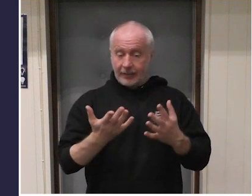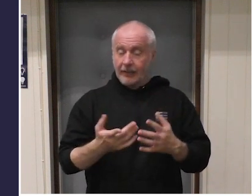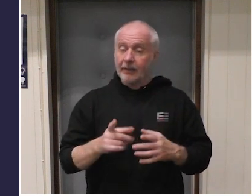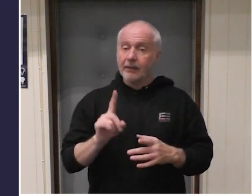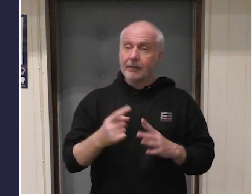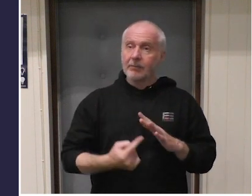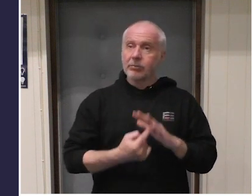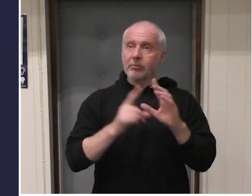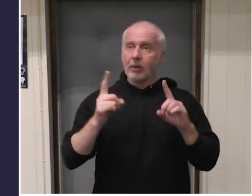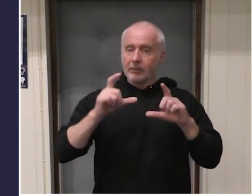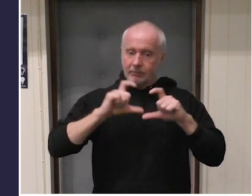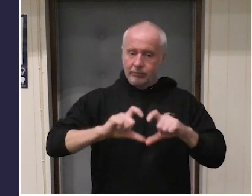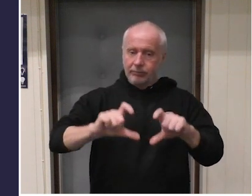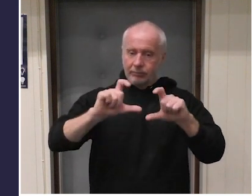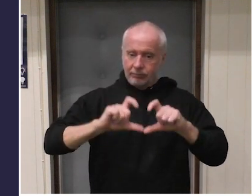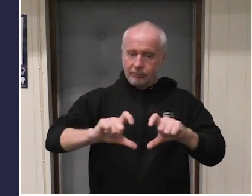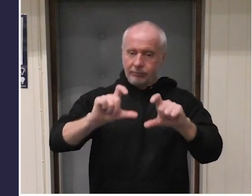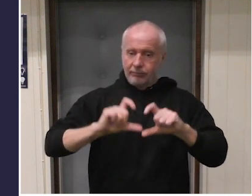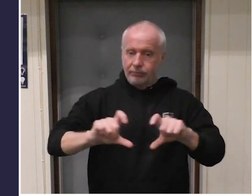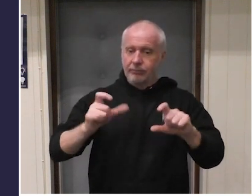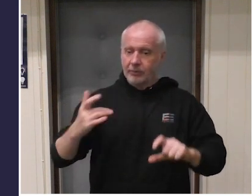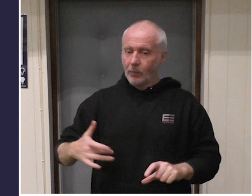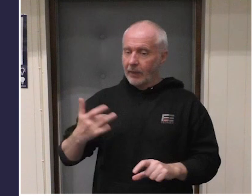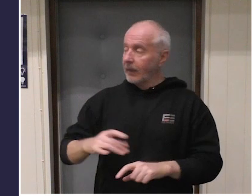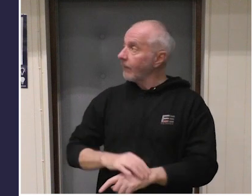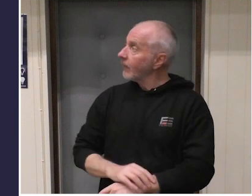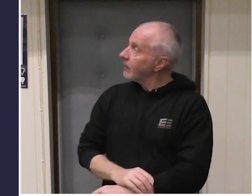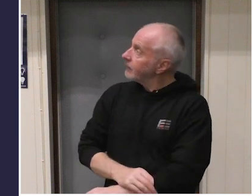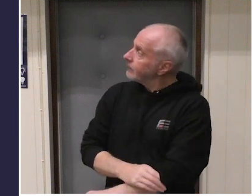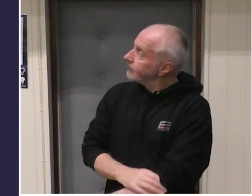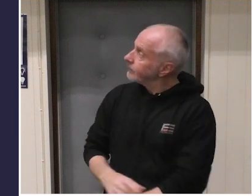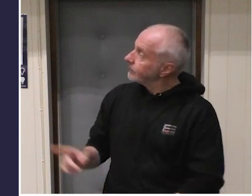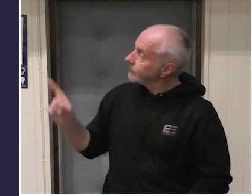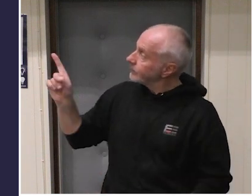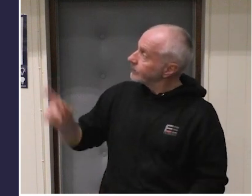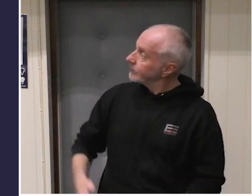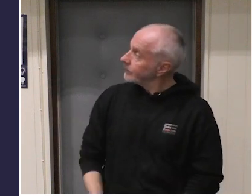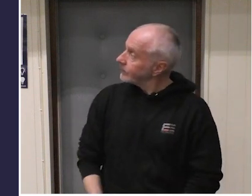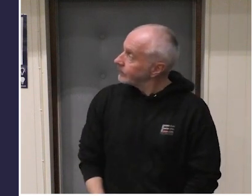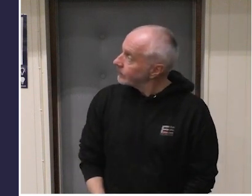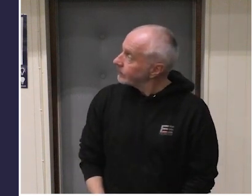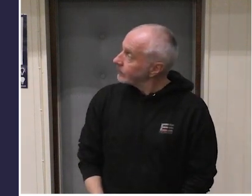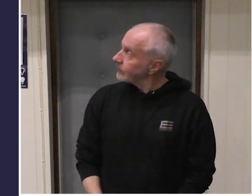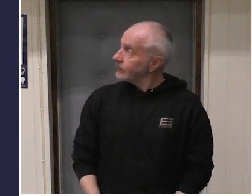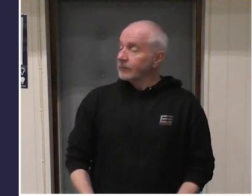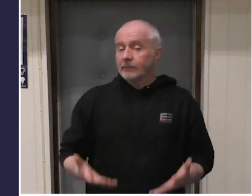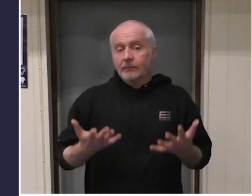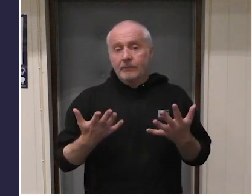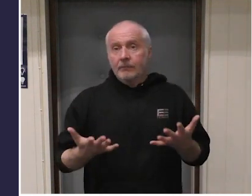persistence of life. So I'll leave you with this final thought. How is